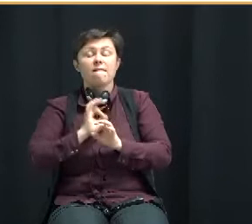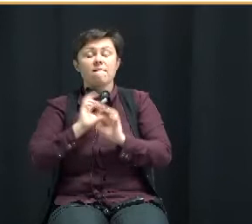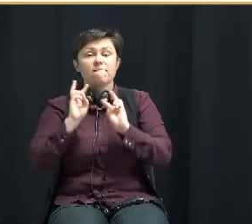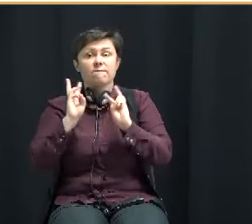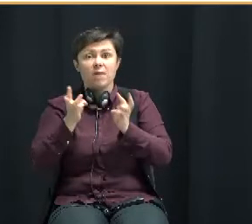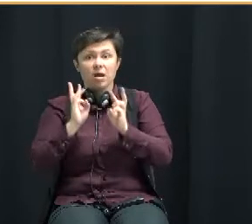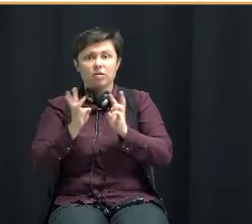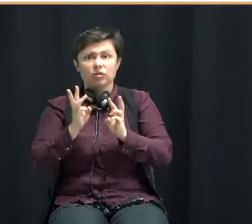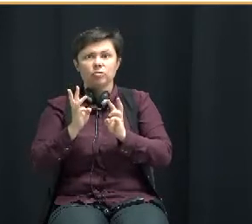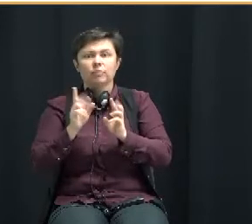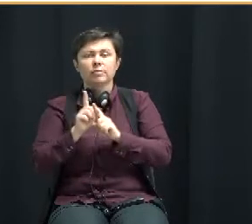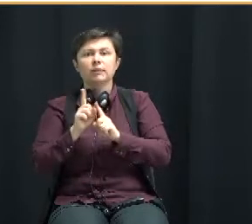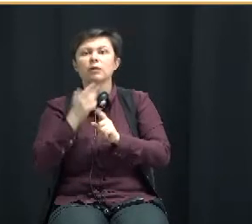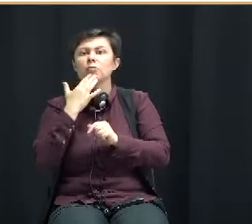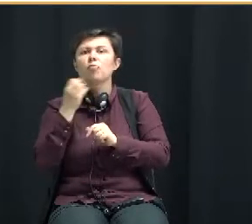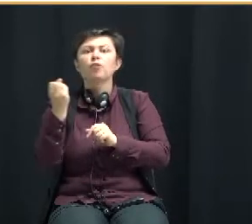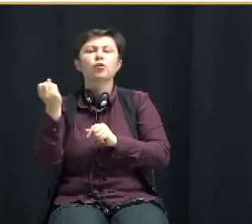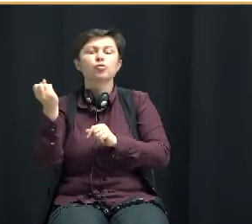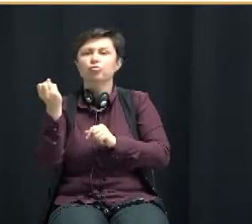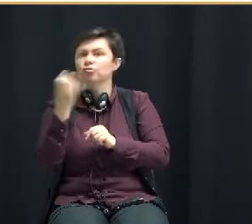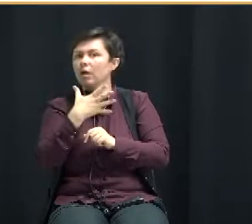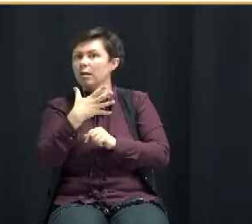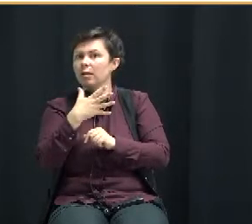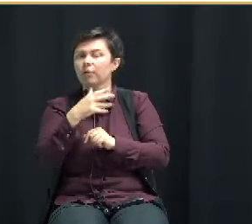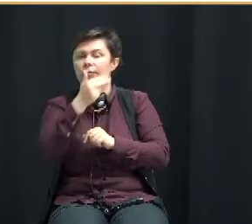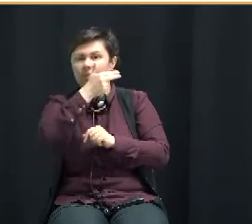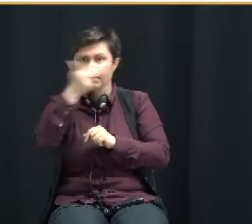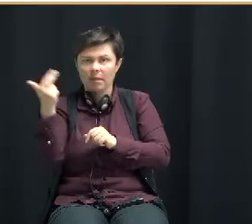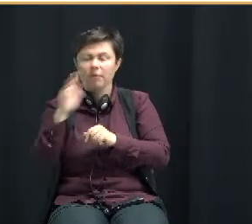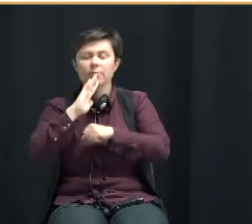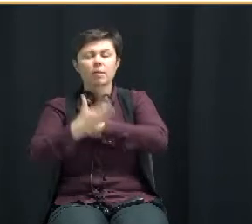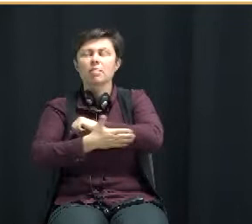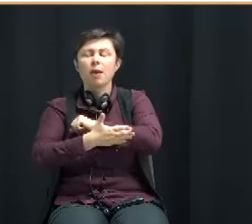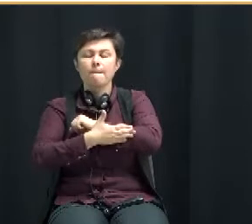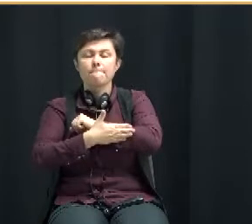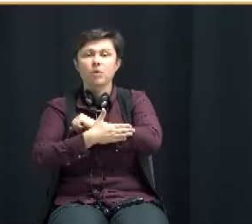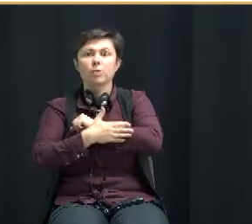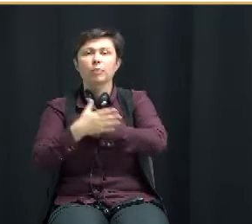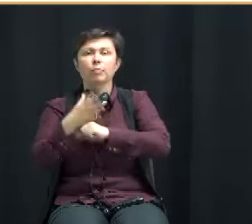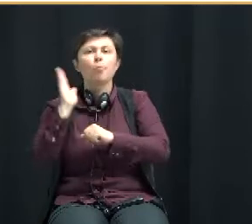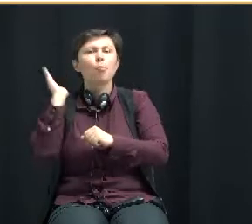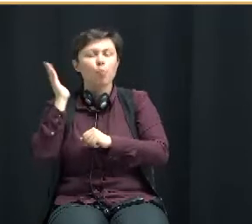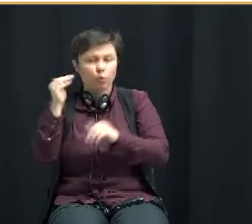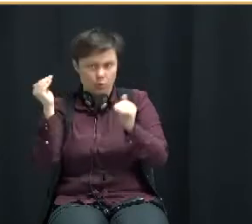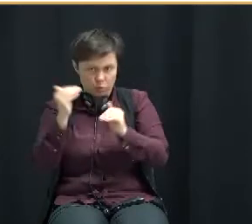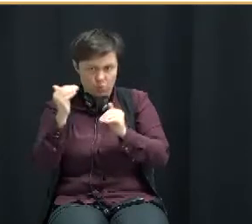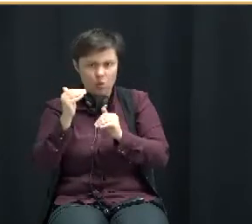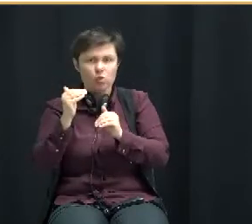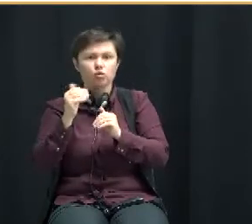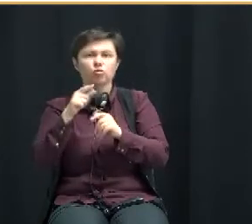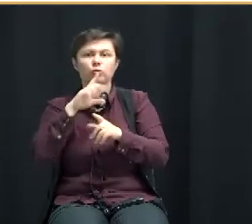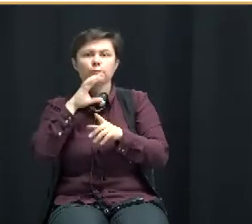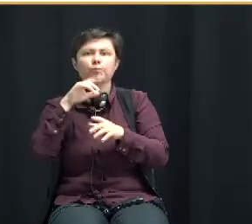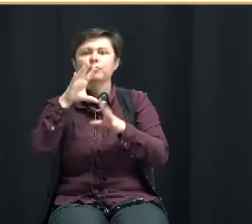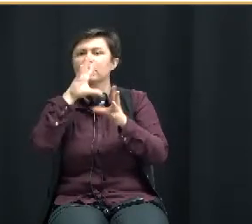Our workshop was concerning 4 different topics based on which we